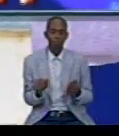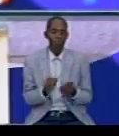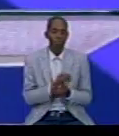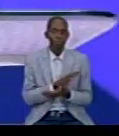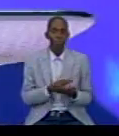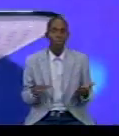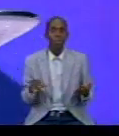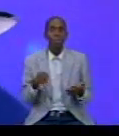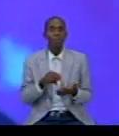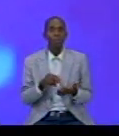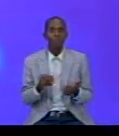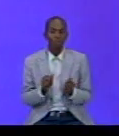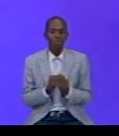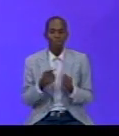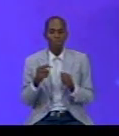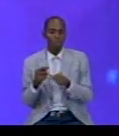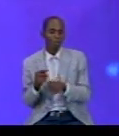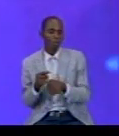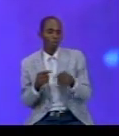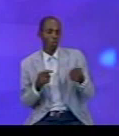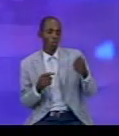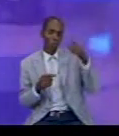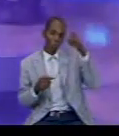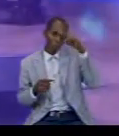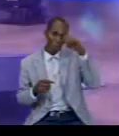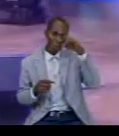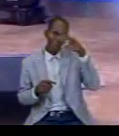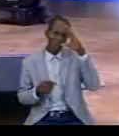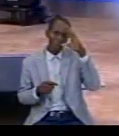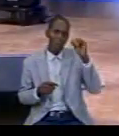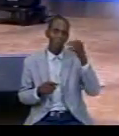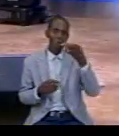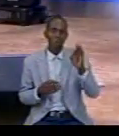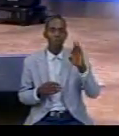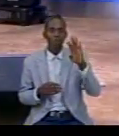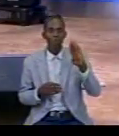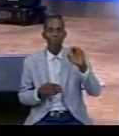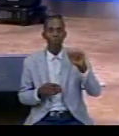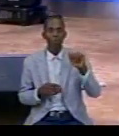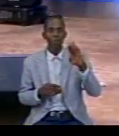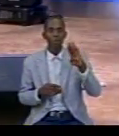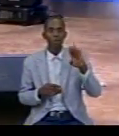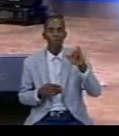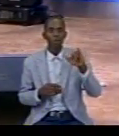the rest of the wise men of Babylon. And then in